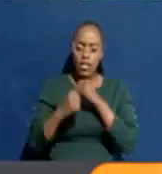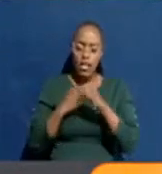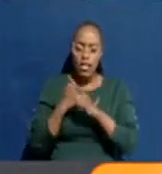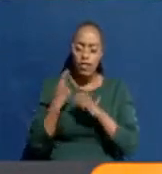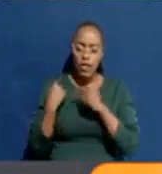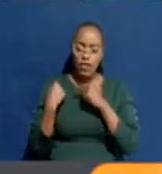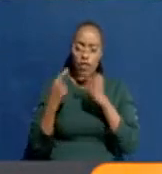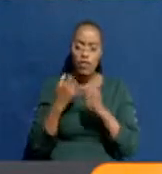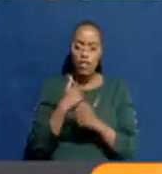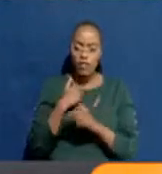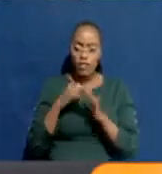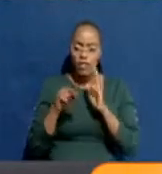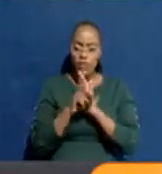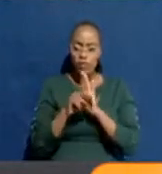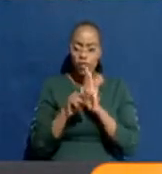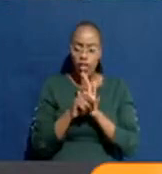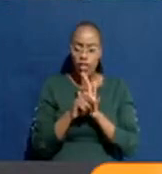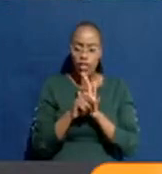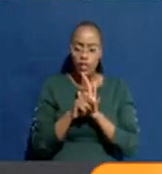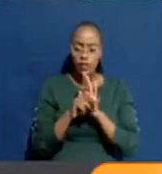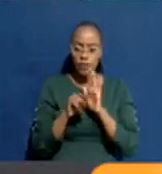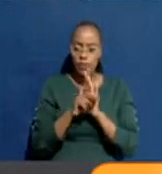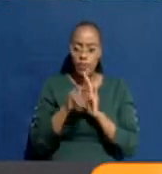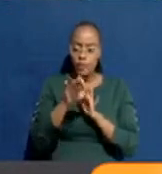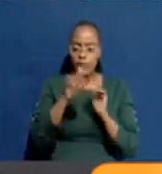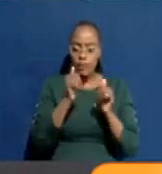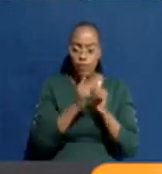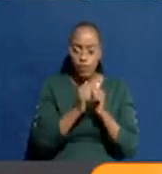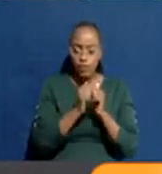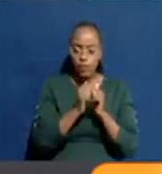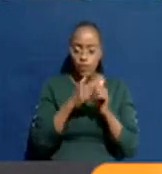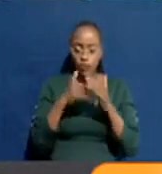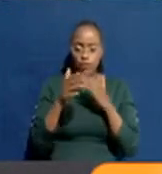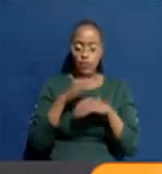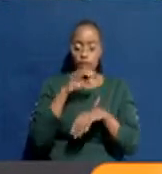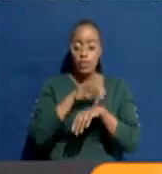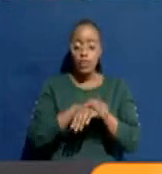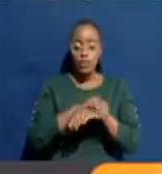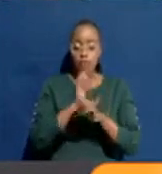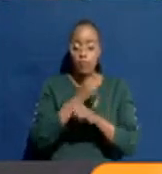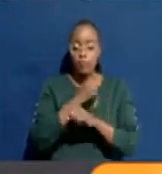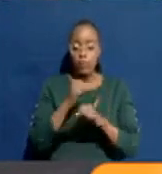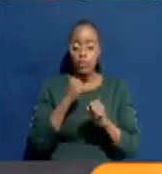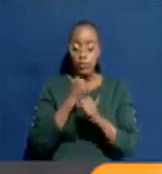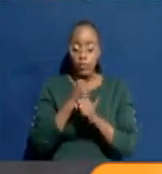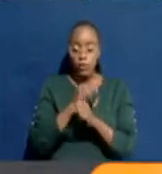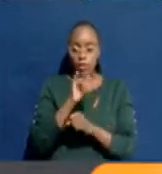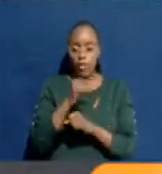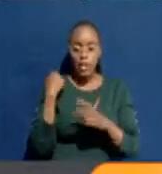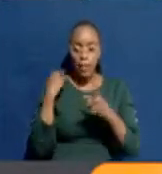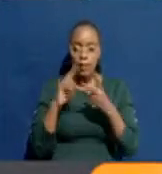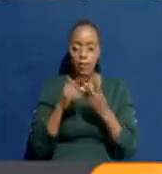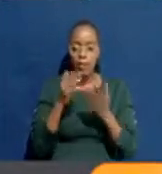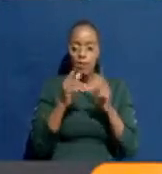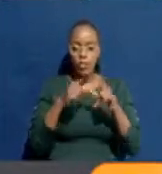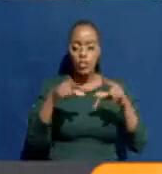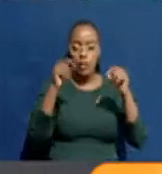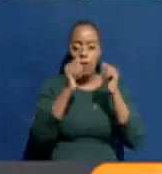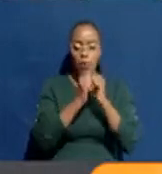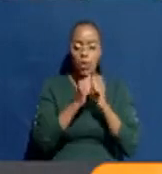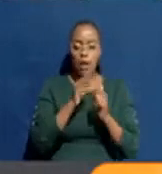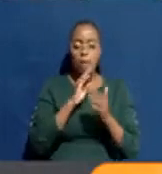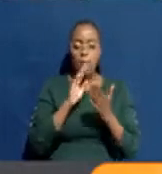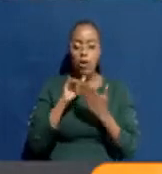10-year bond was in the negative territories in terms of the yield. So you can't compare that. Mm-hmm. Number two, people compare Japan, for example,